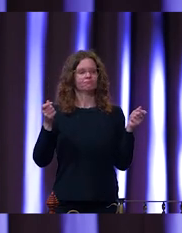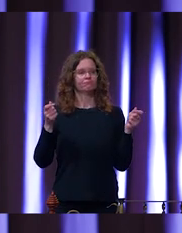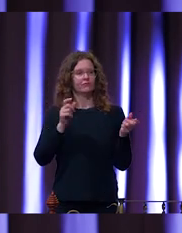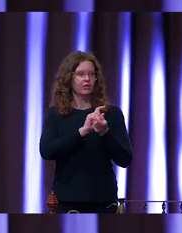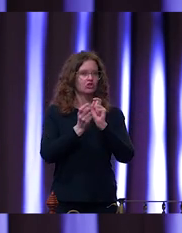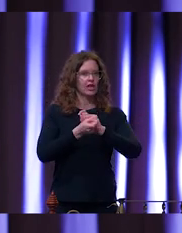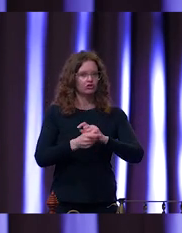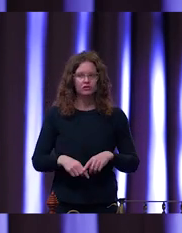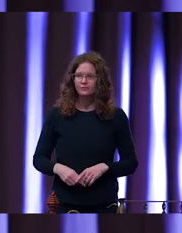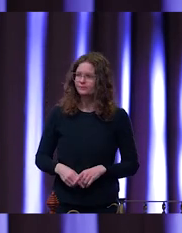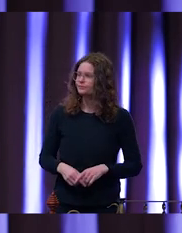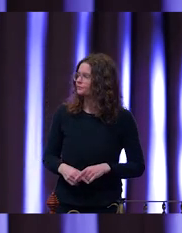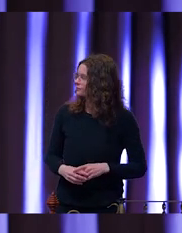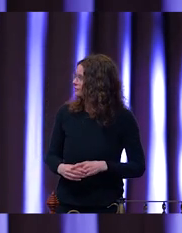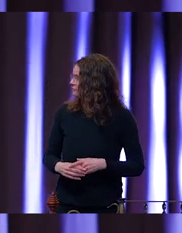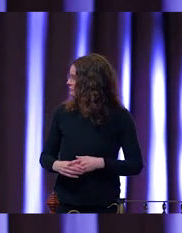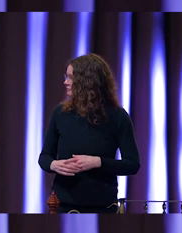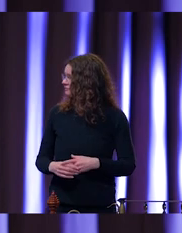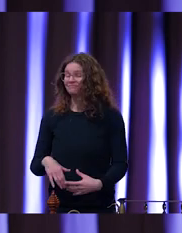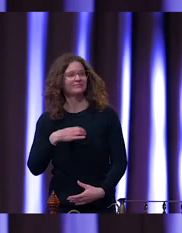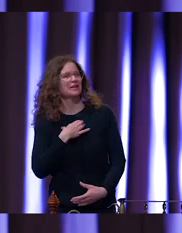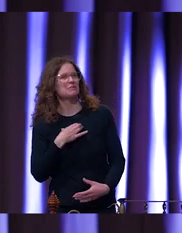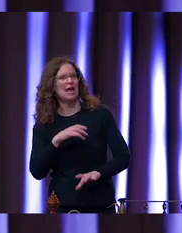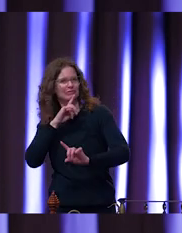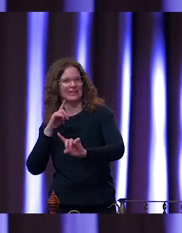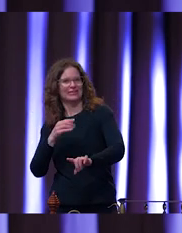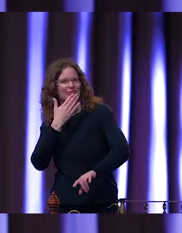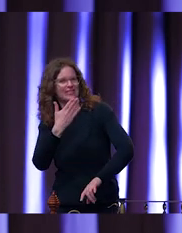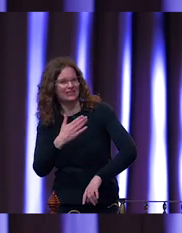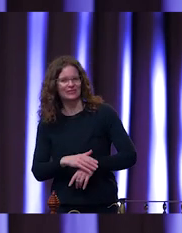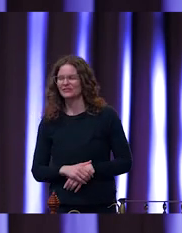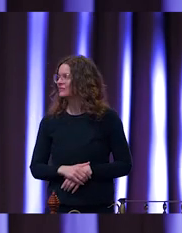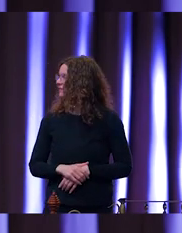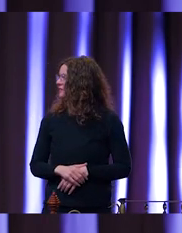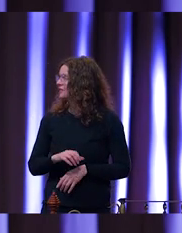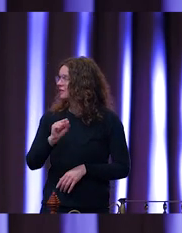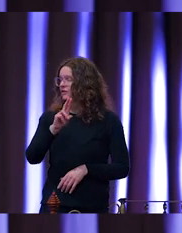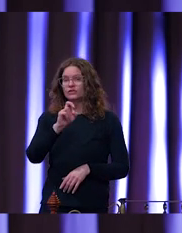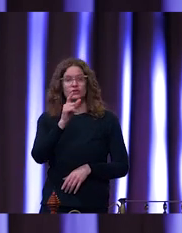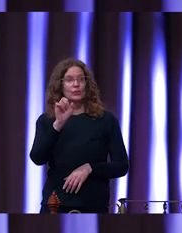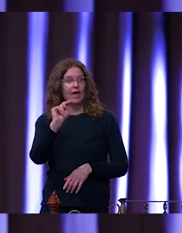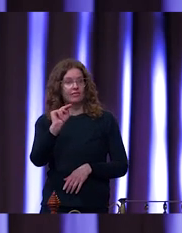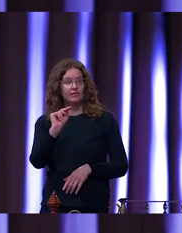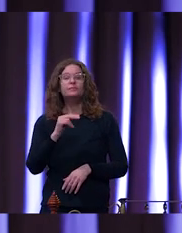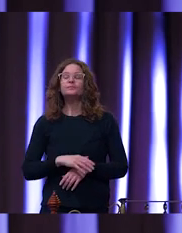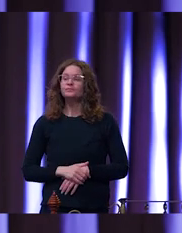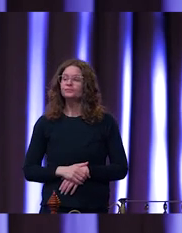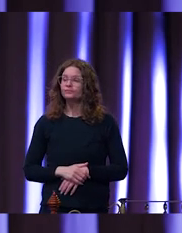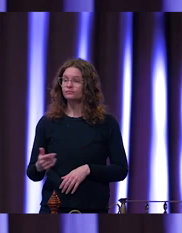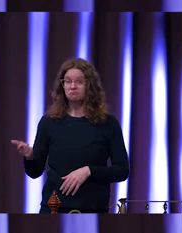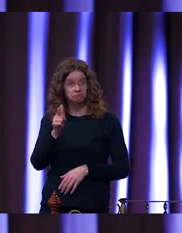Thank you. That's passionate and well said. Suellen, I'm going to go to you next, and then I'll come to the commissioner, and I'll round it